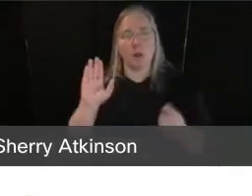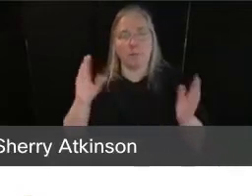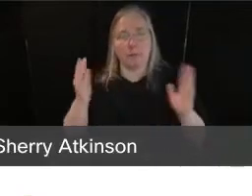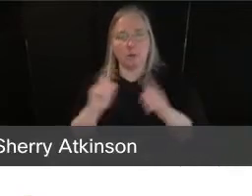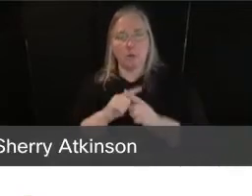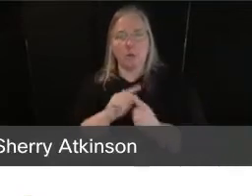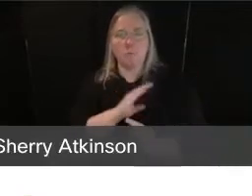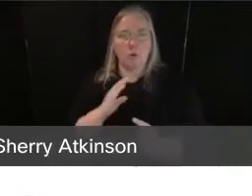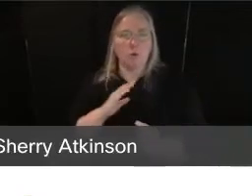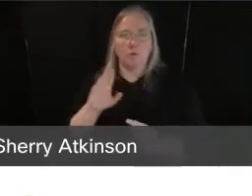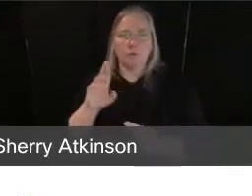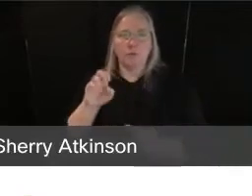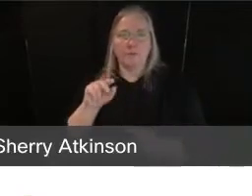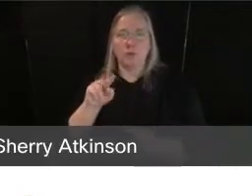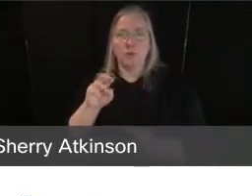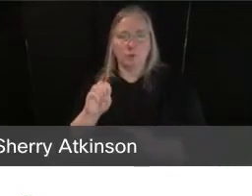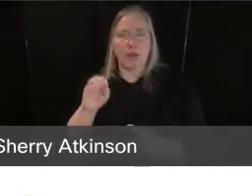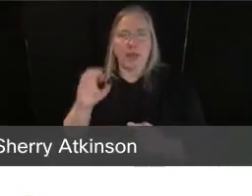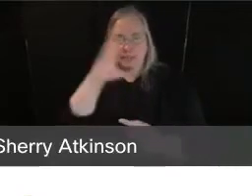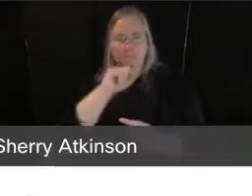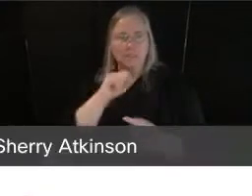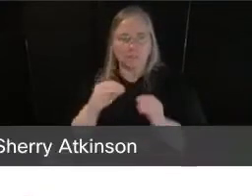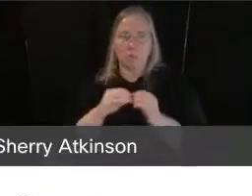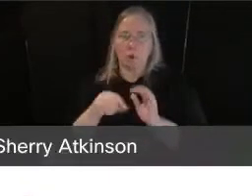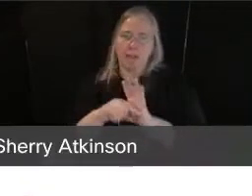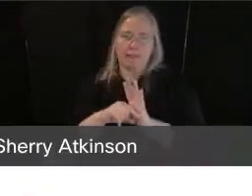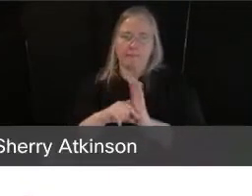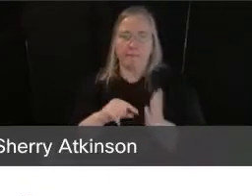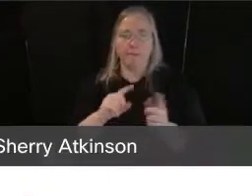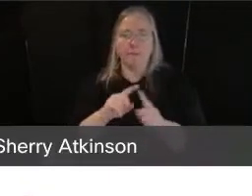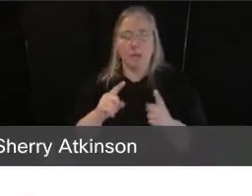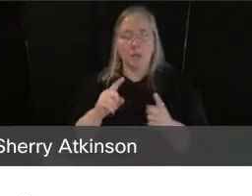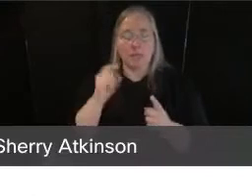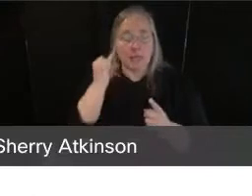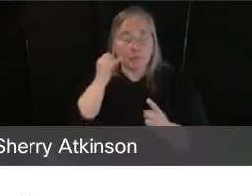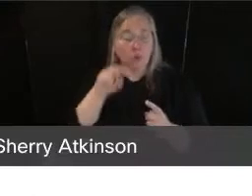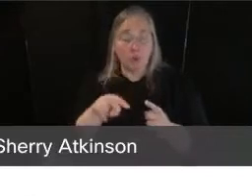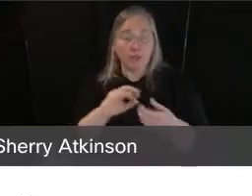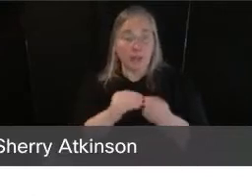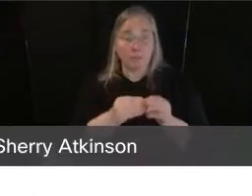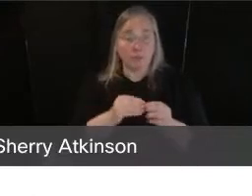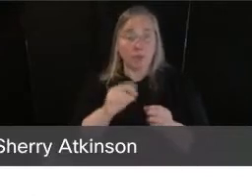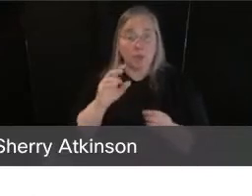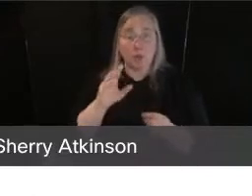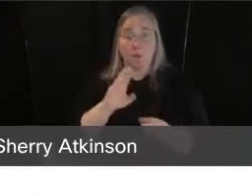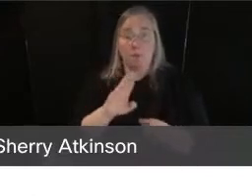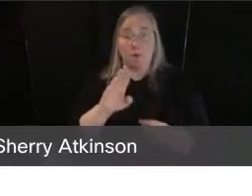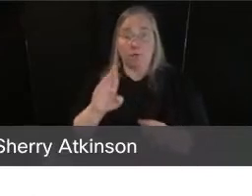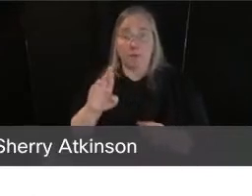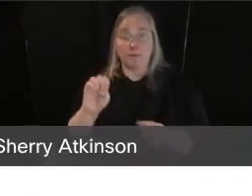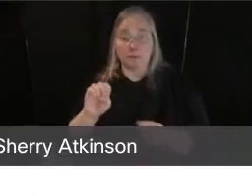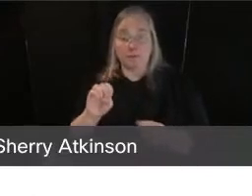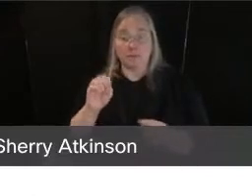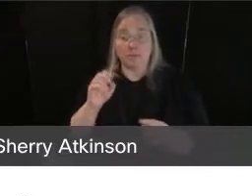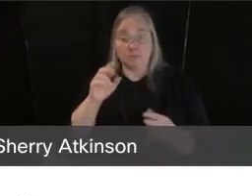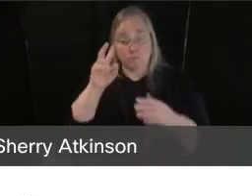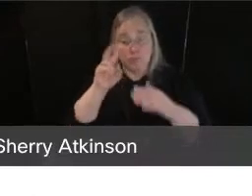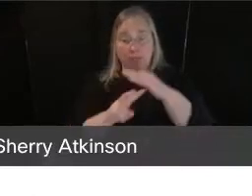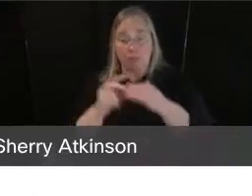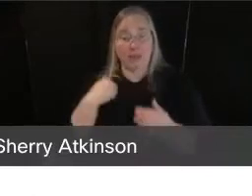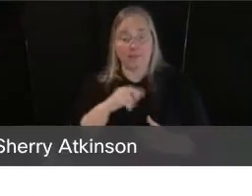more negative. But when you look at the numbers, the Board of Revenue Estimates is predicting that we had a 6% drop in employment last